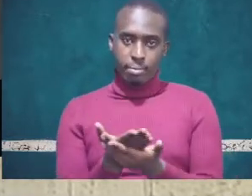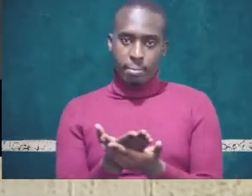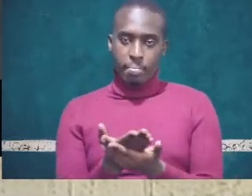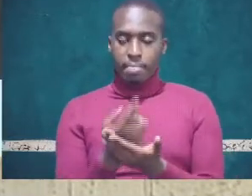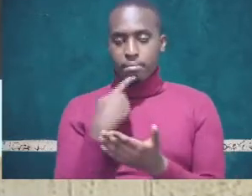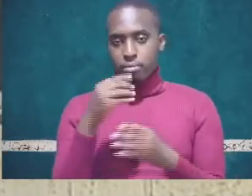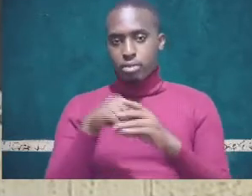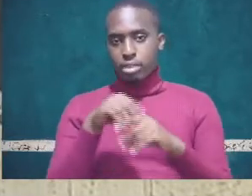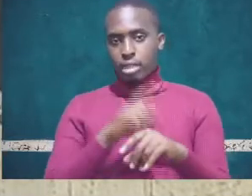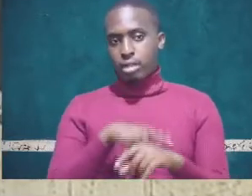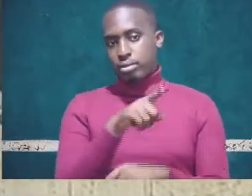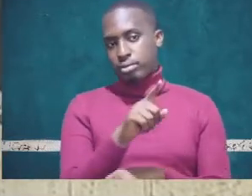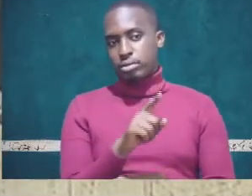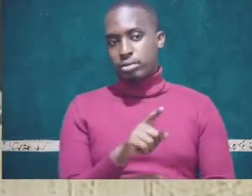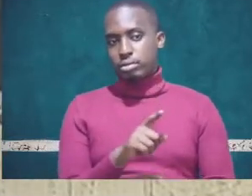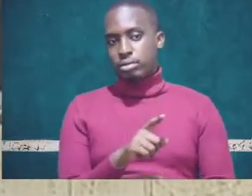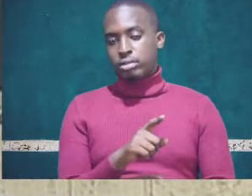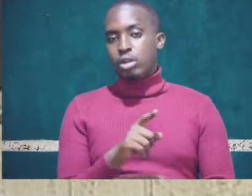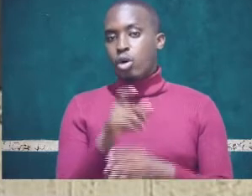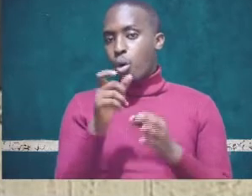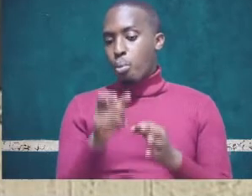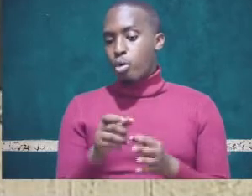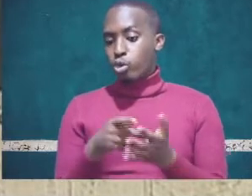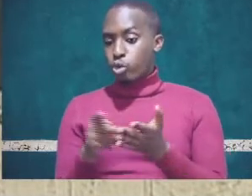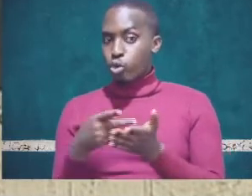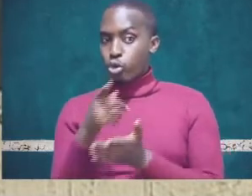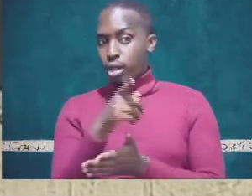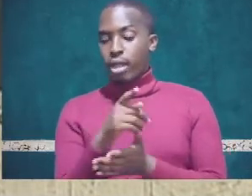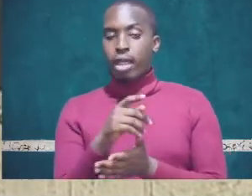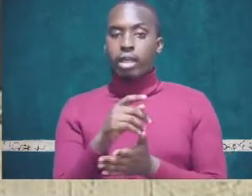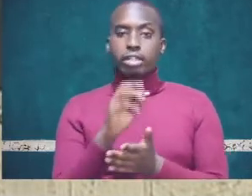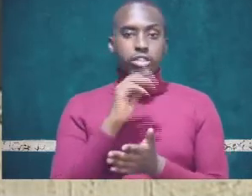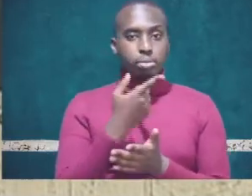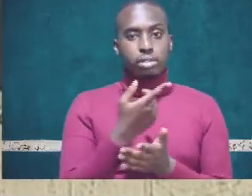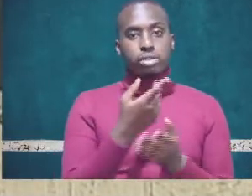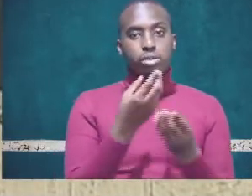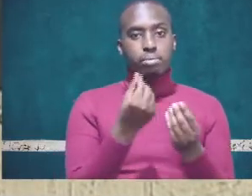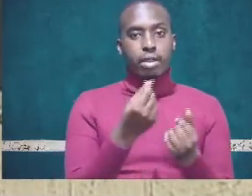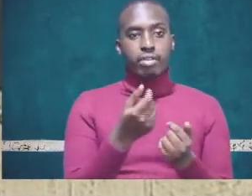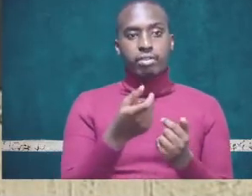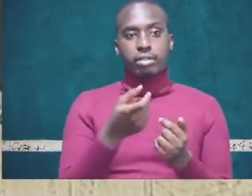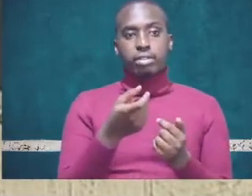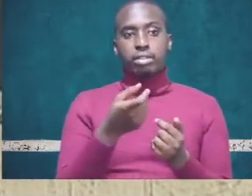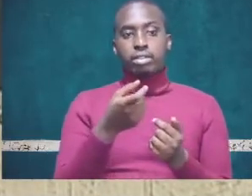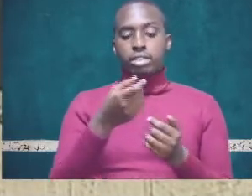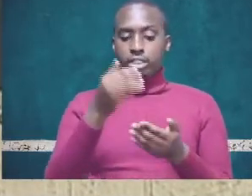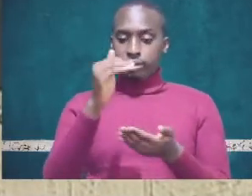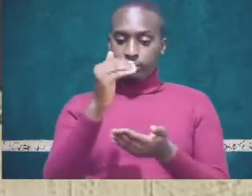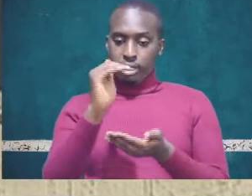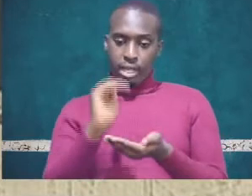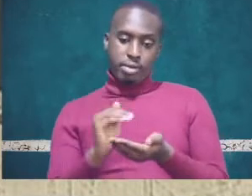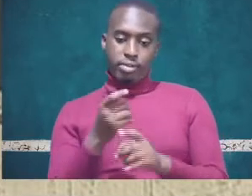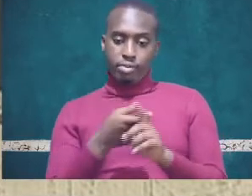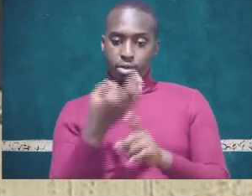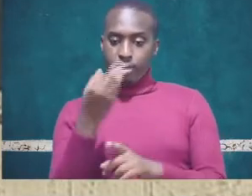this case, so the consumer here responded to the price increase. The price reduced from 300